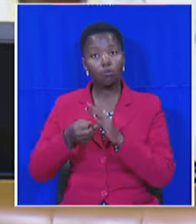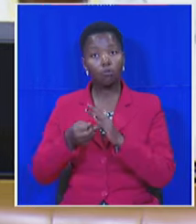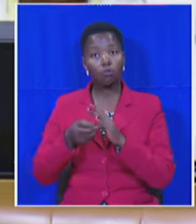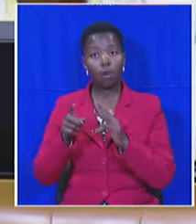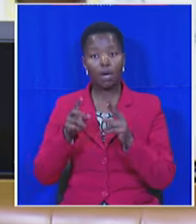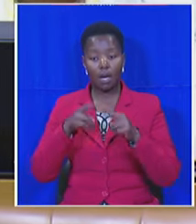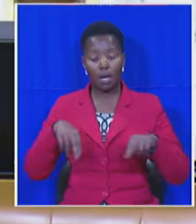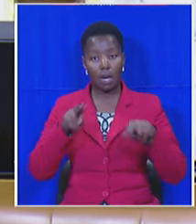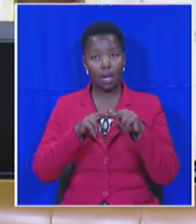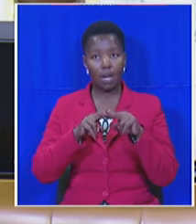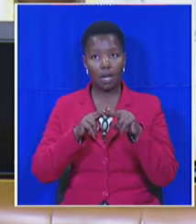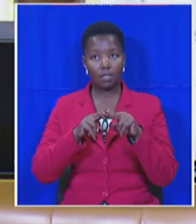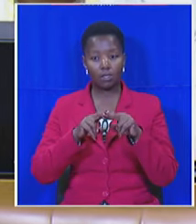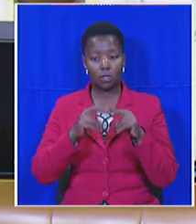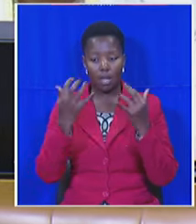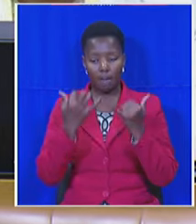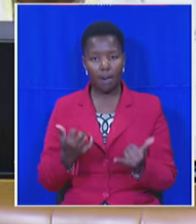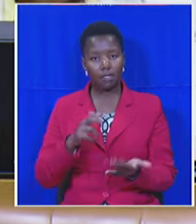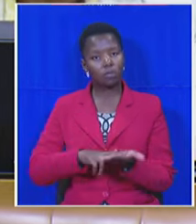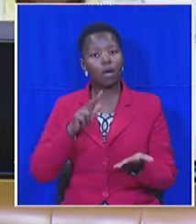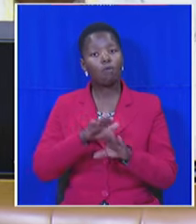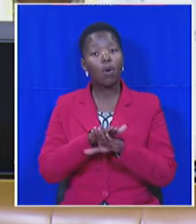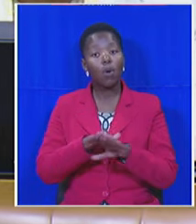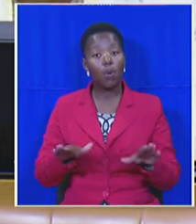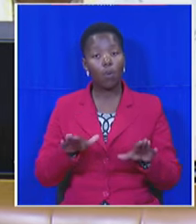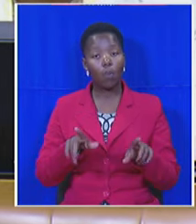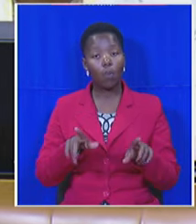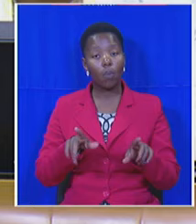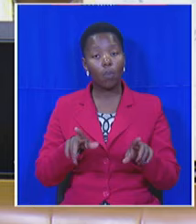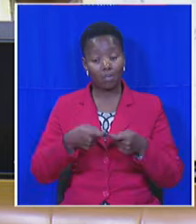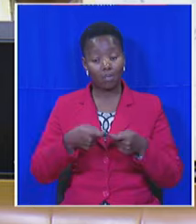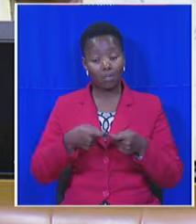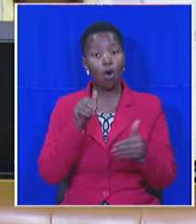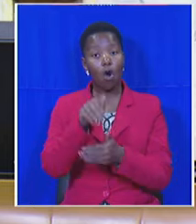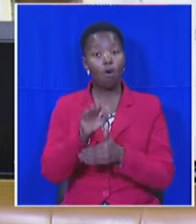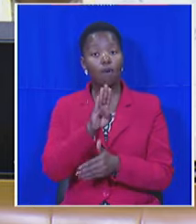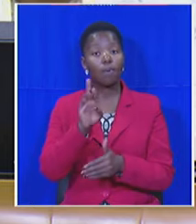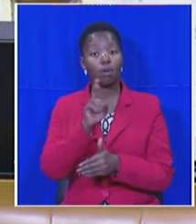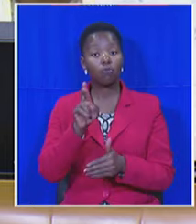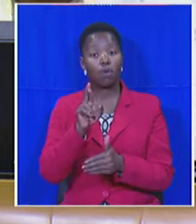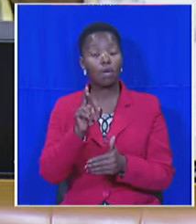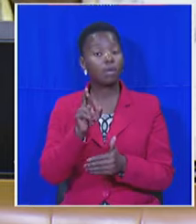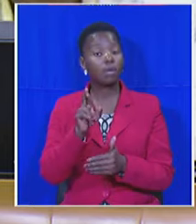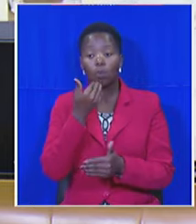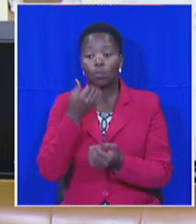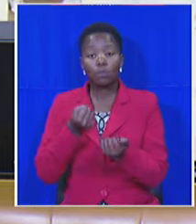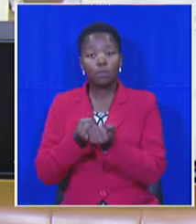budget and an expenditure of over R1 trillion for the benefit of all South Africans.